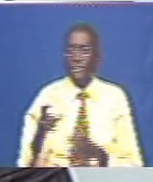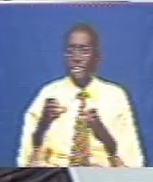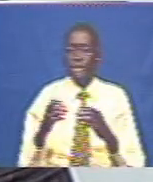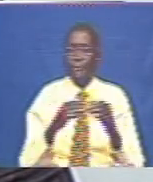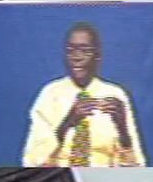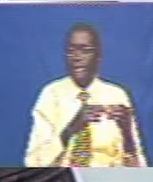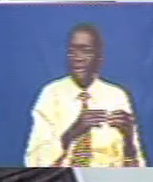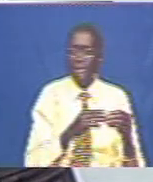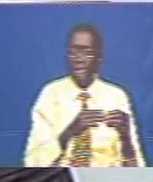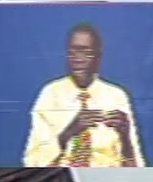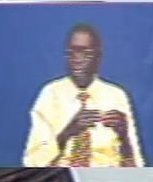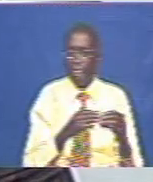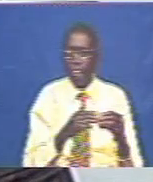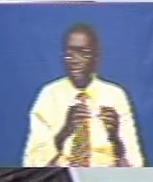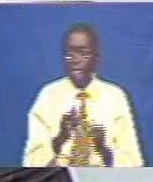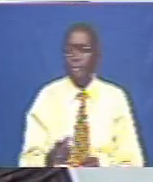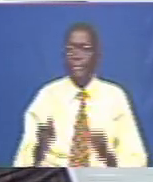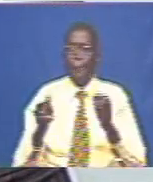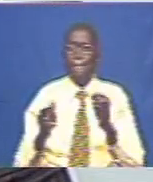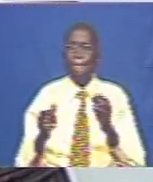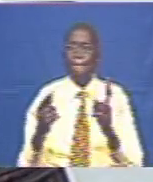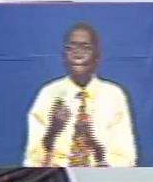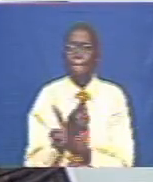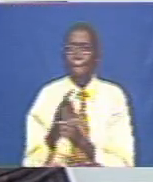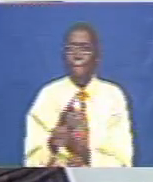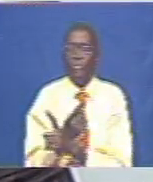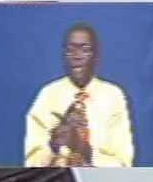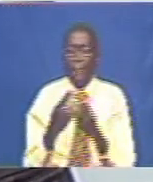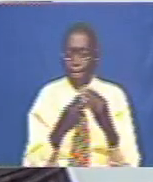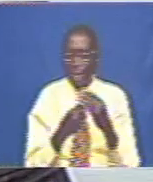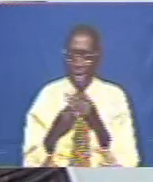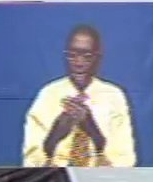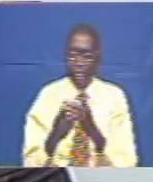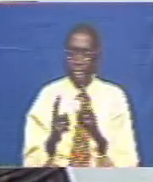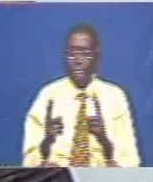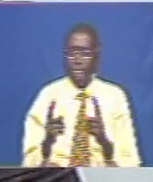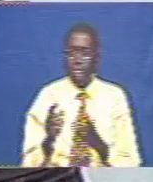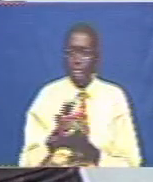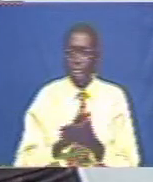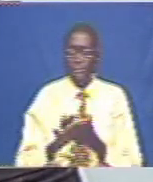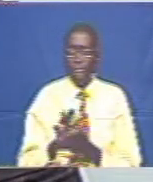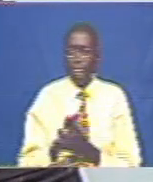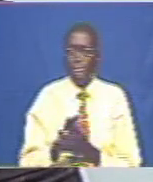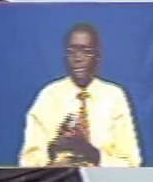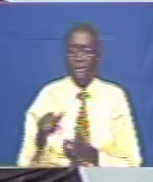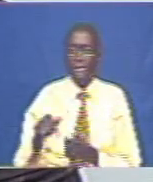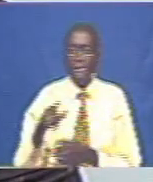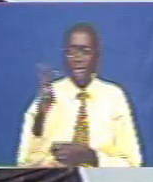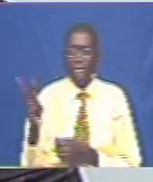program, implemented under various implementing partners, but I'm based at Global Communities here in Kenya.